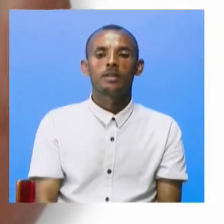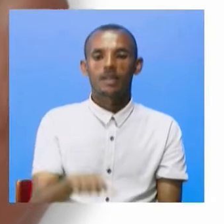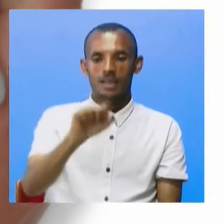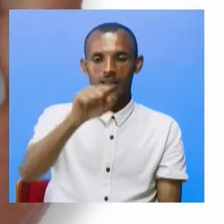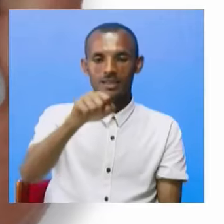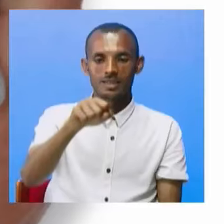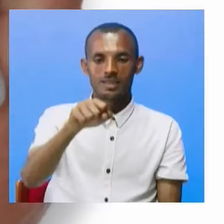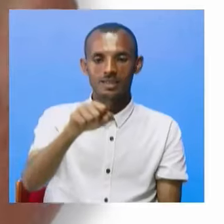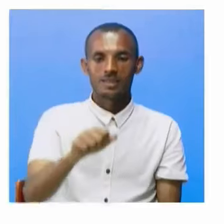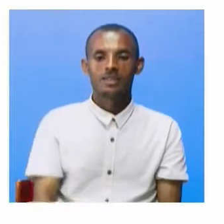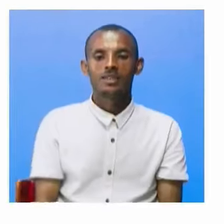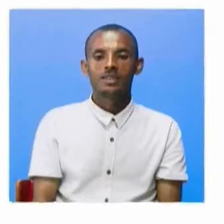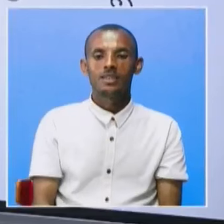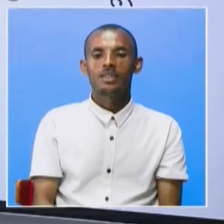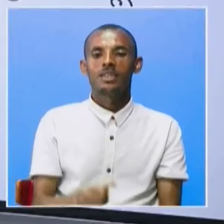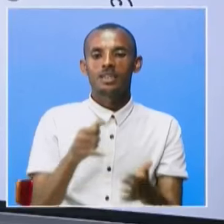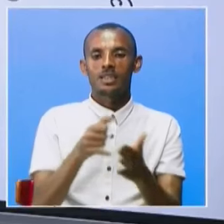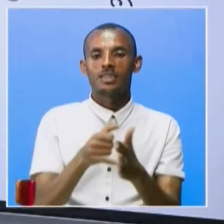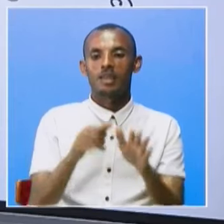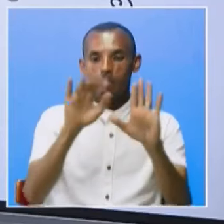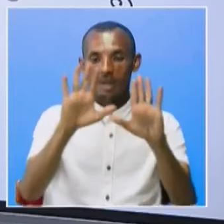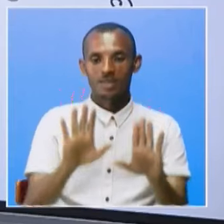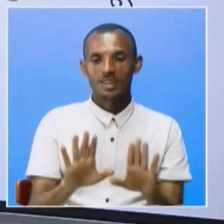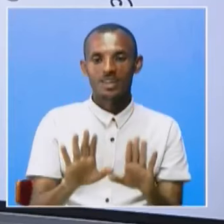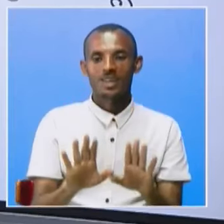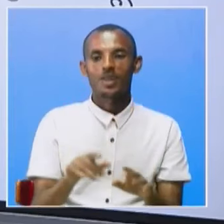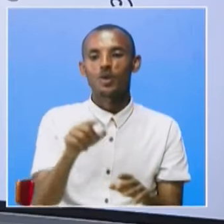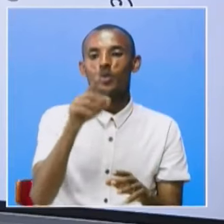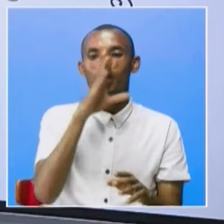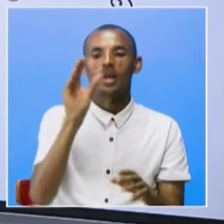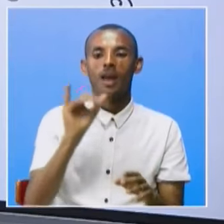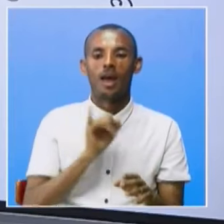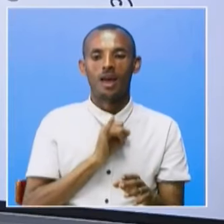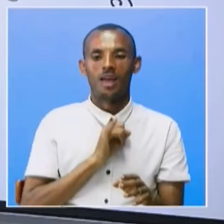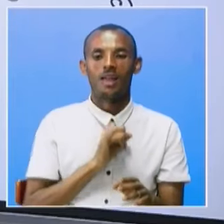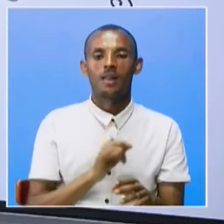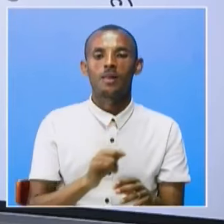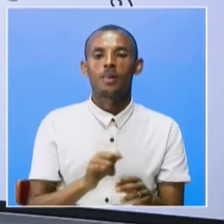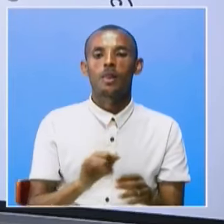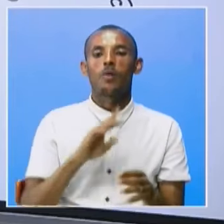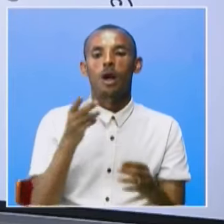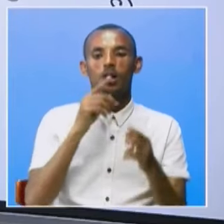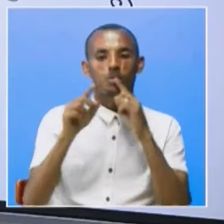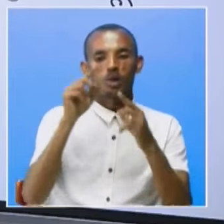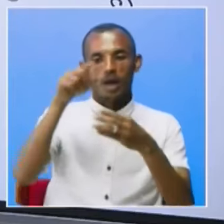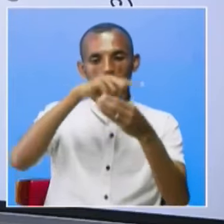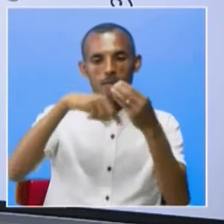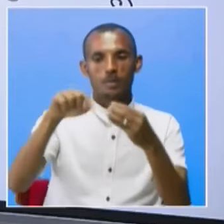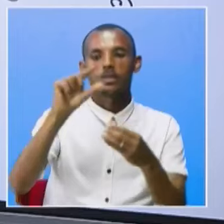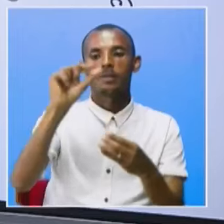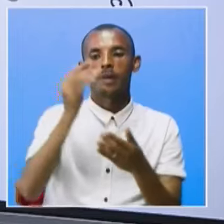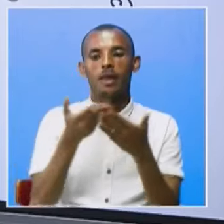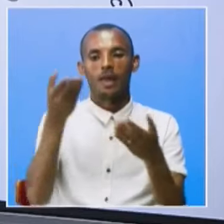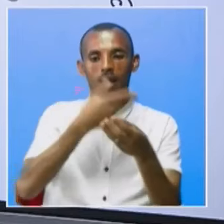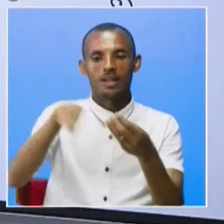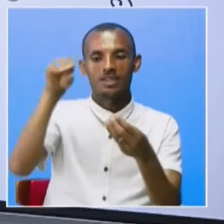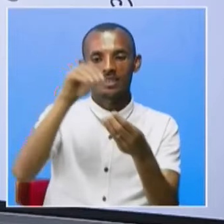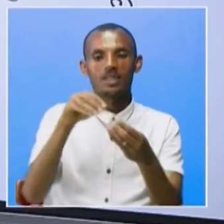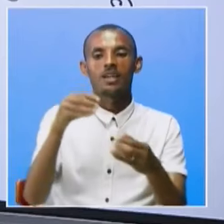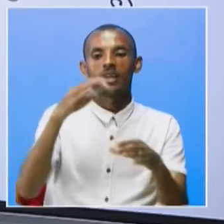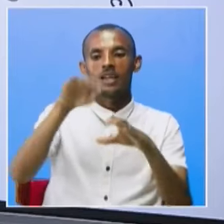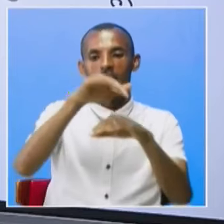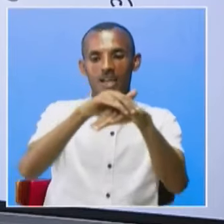Yes? Isn't that amazing? You and I, we were talking about somebody else in